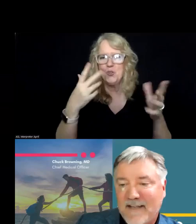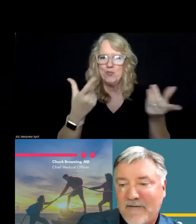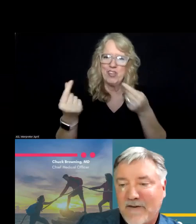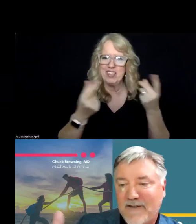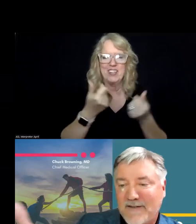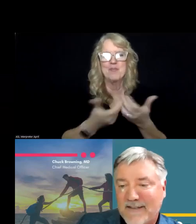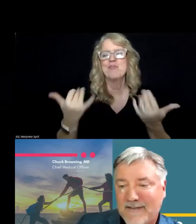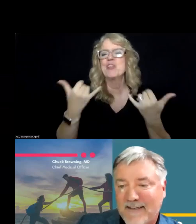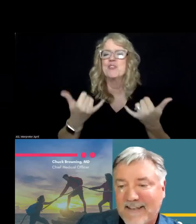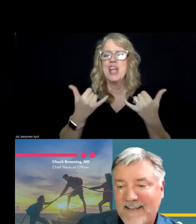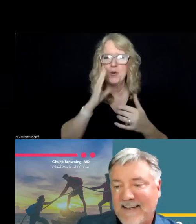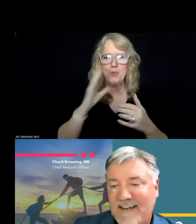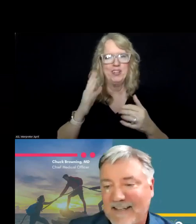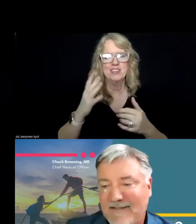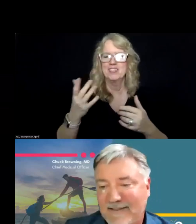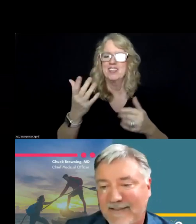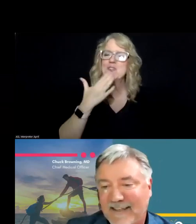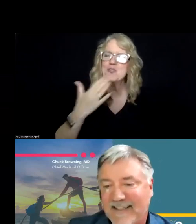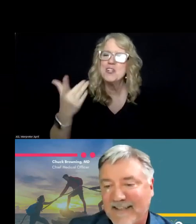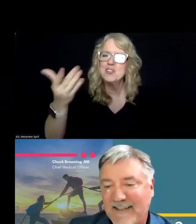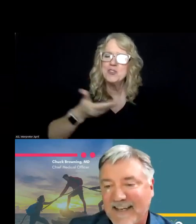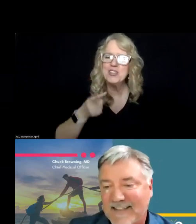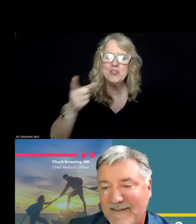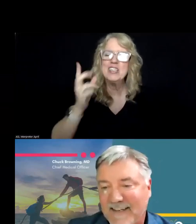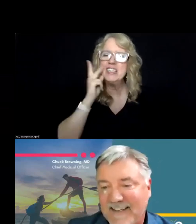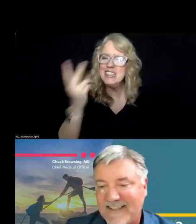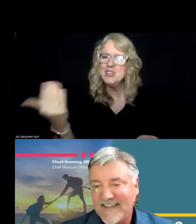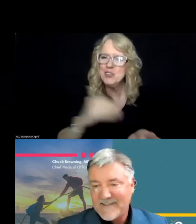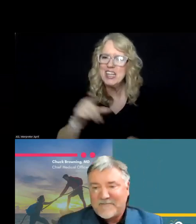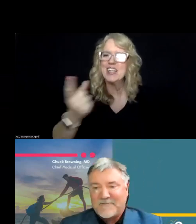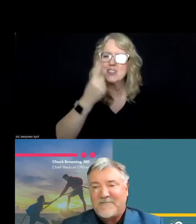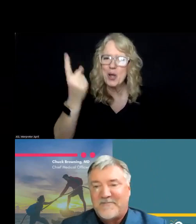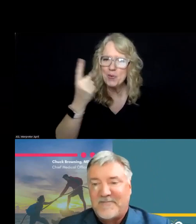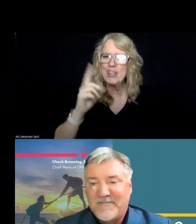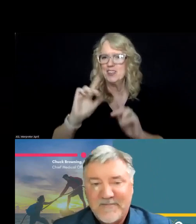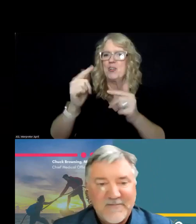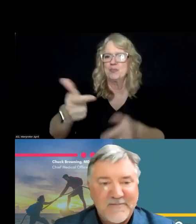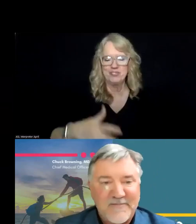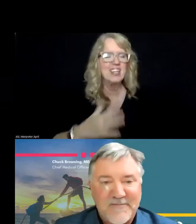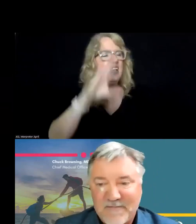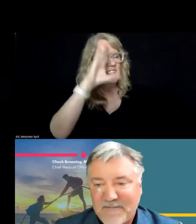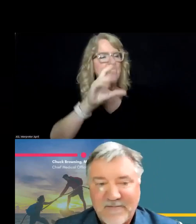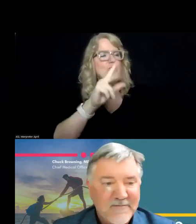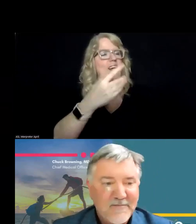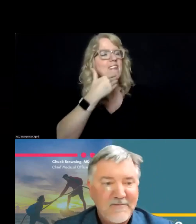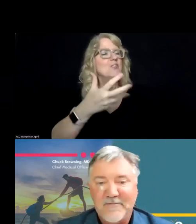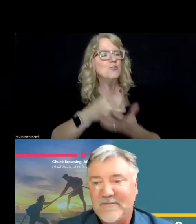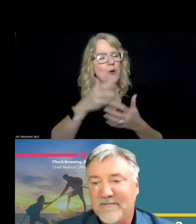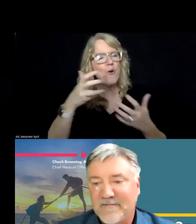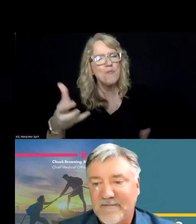So without further ado, so good to introduce you and get to see you again as always. Well, Chuck, thank you so much for